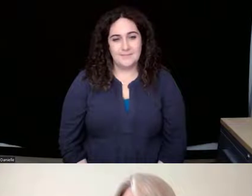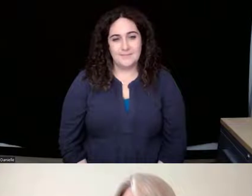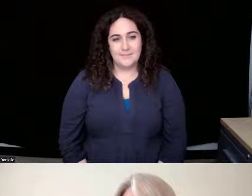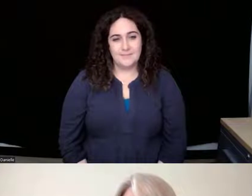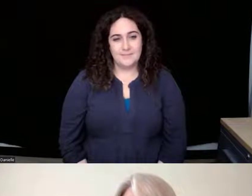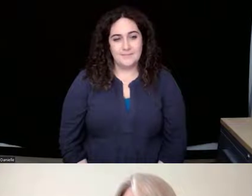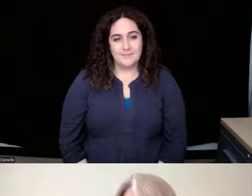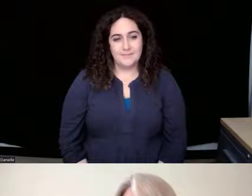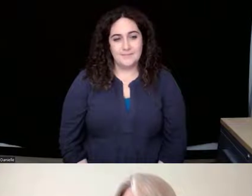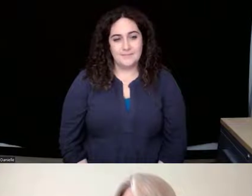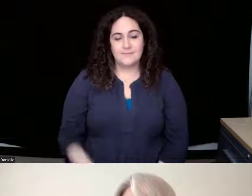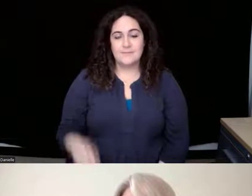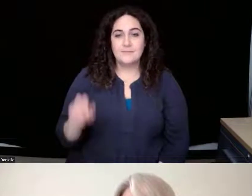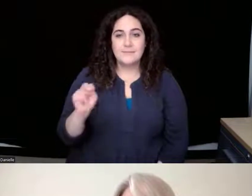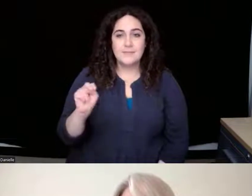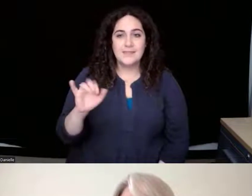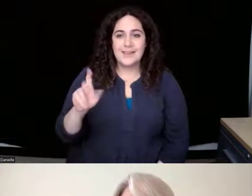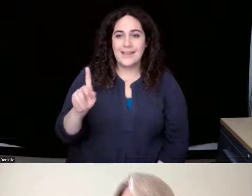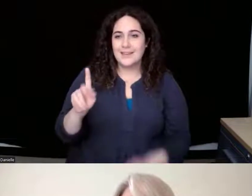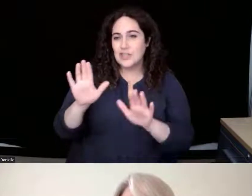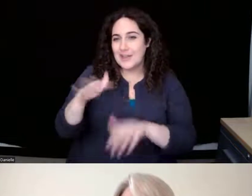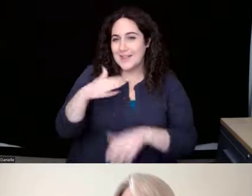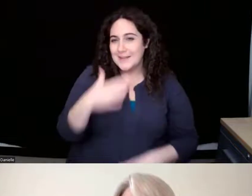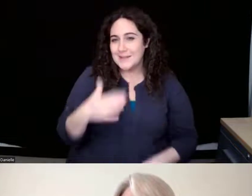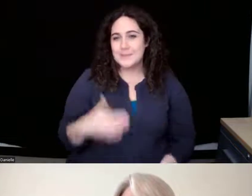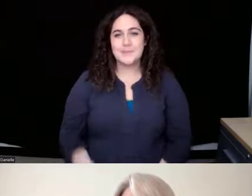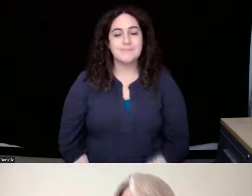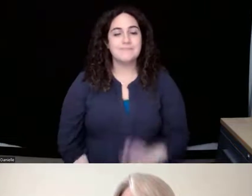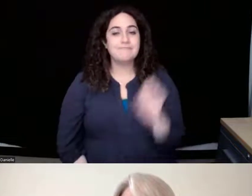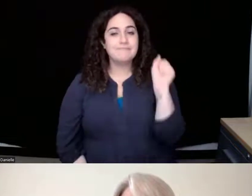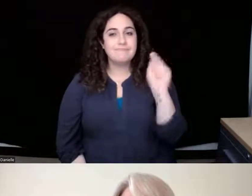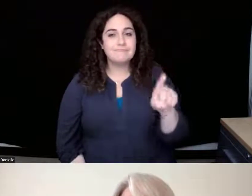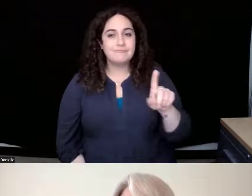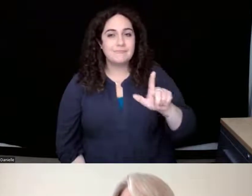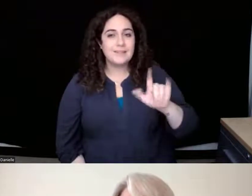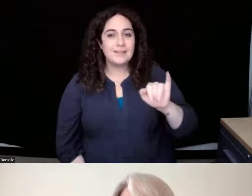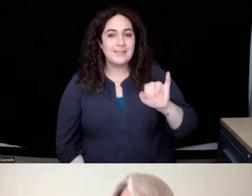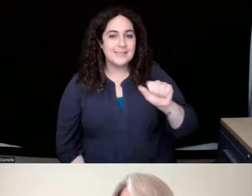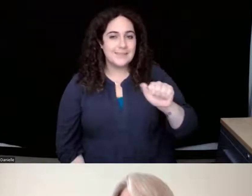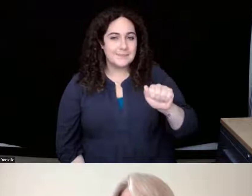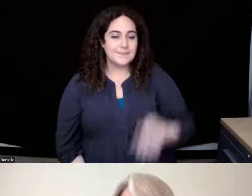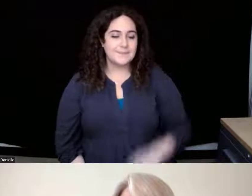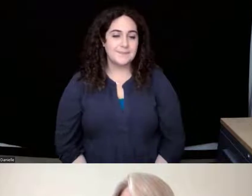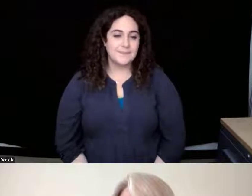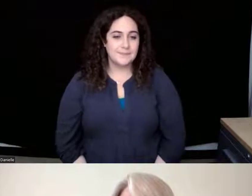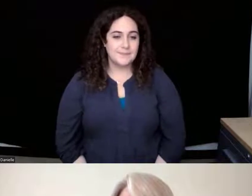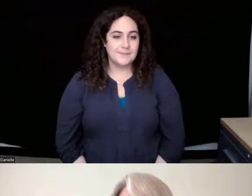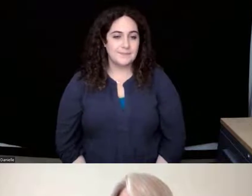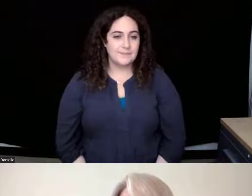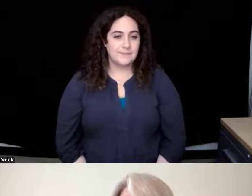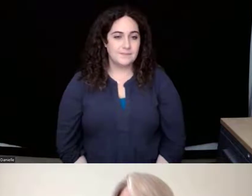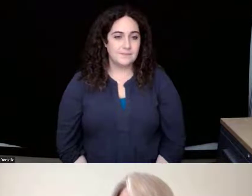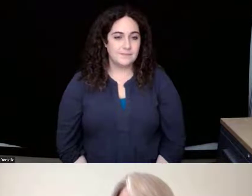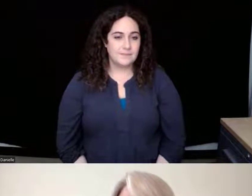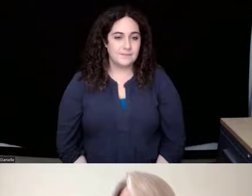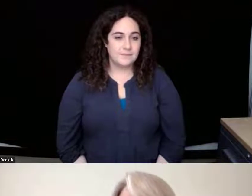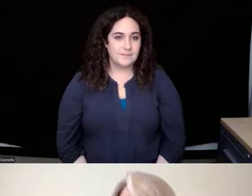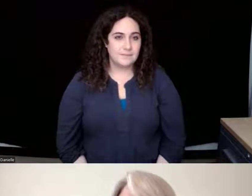Great, thank you. So Lisa, I have another question for you. You may have covered some of this in your last